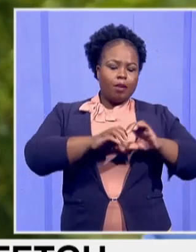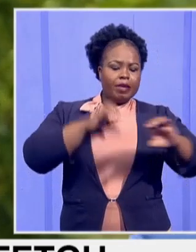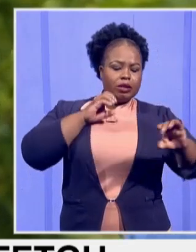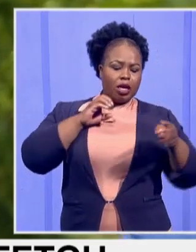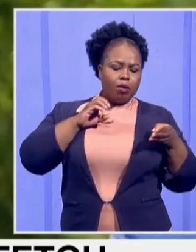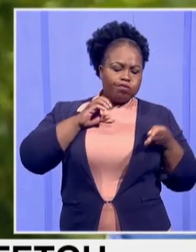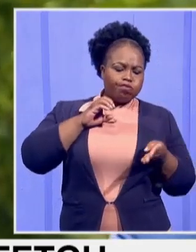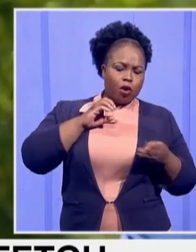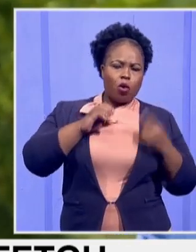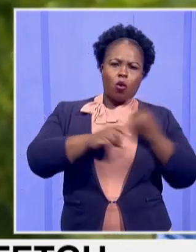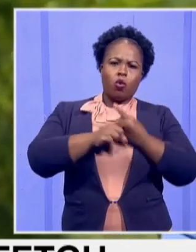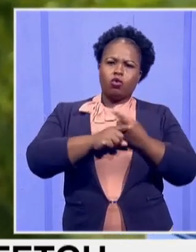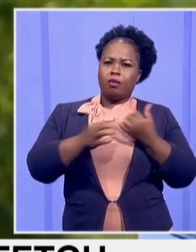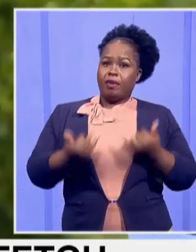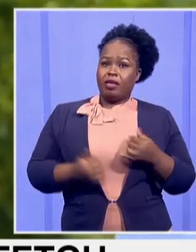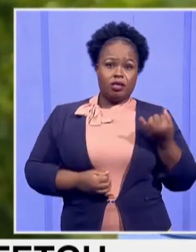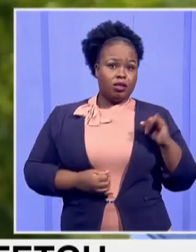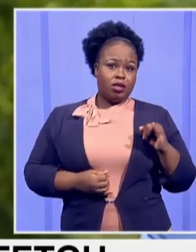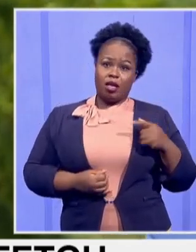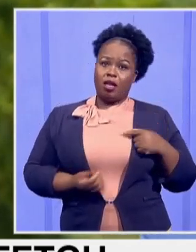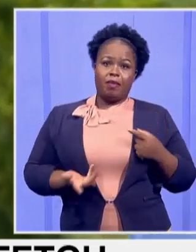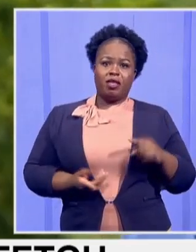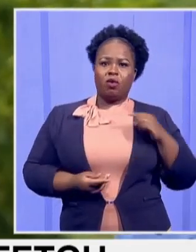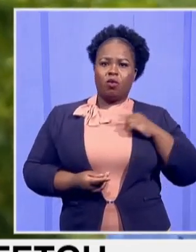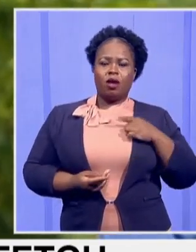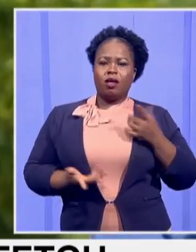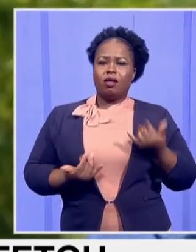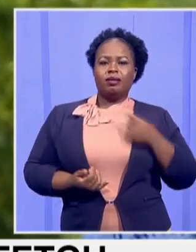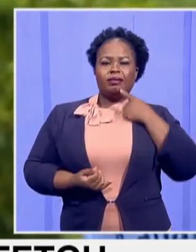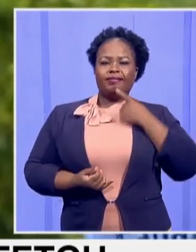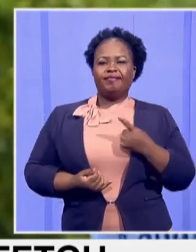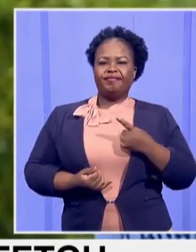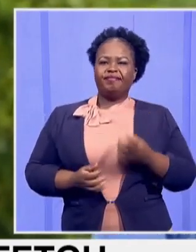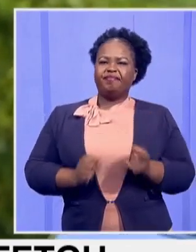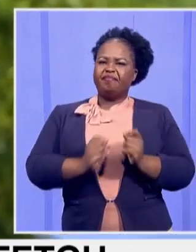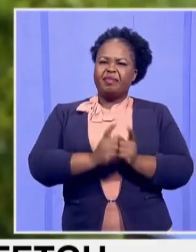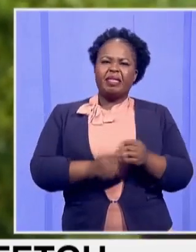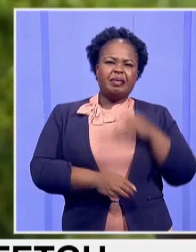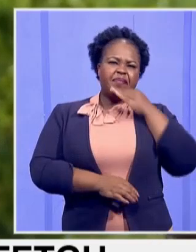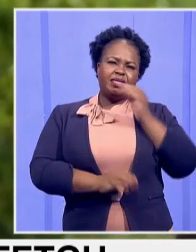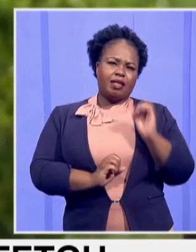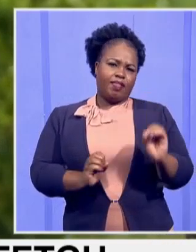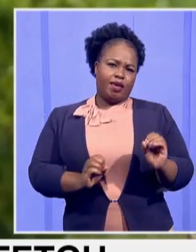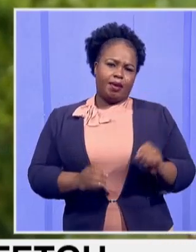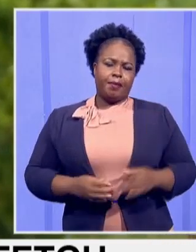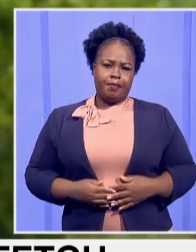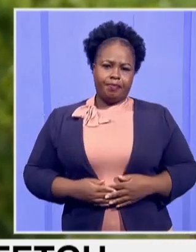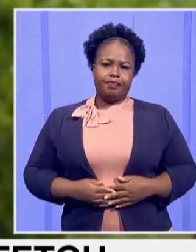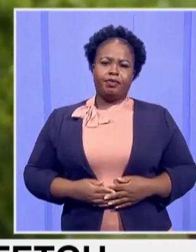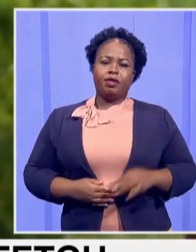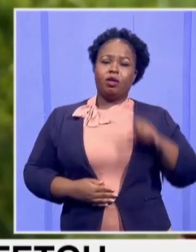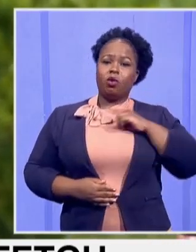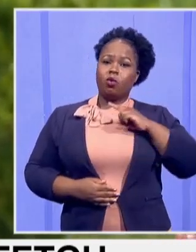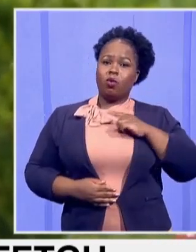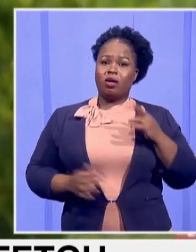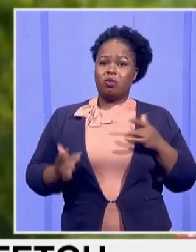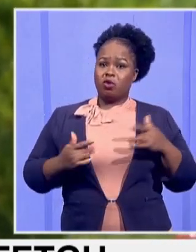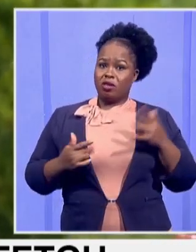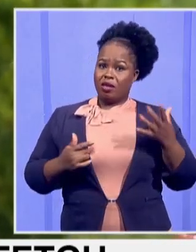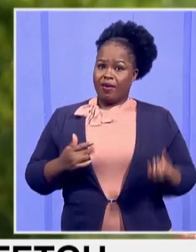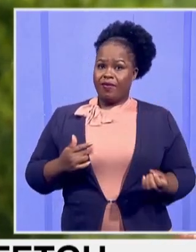eens geld in die water gegooi. Dit beteken niks nie. Wanneer ons inwoners, sekere